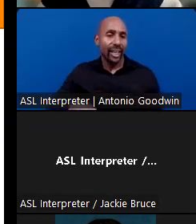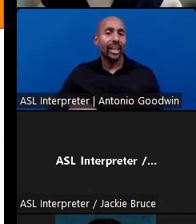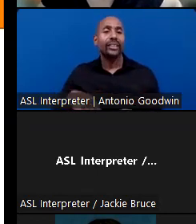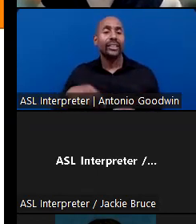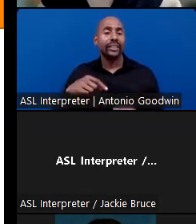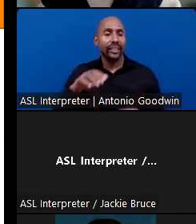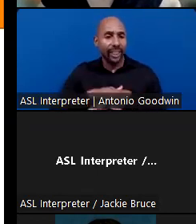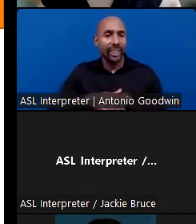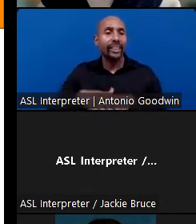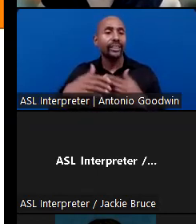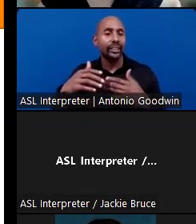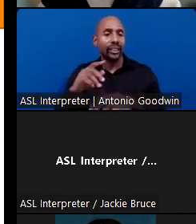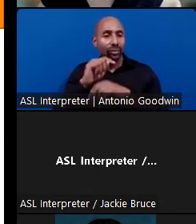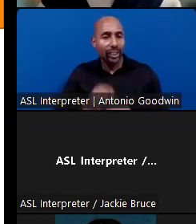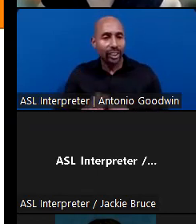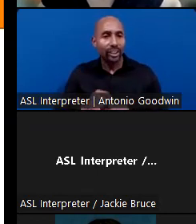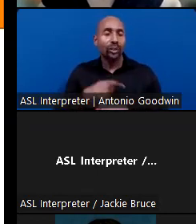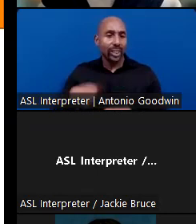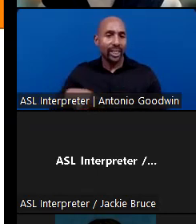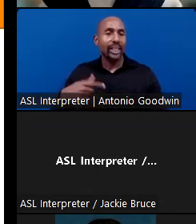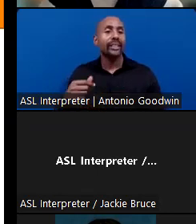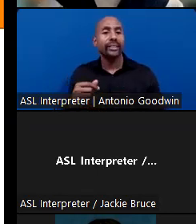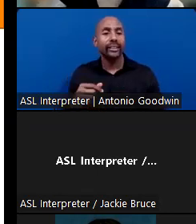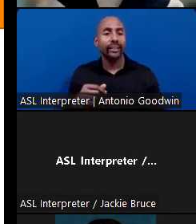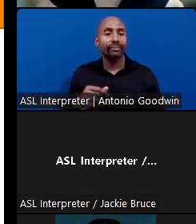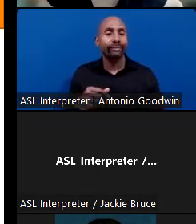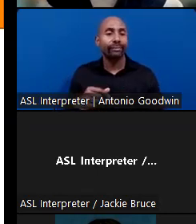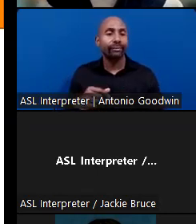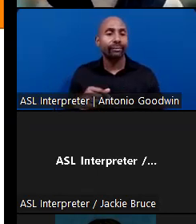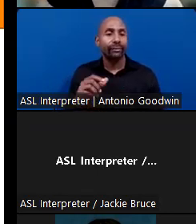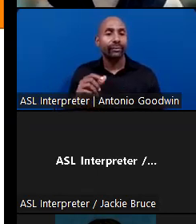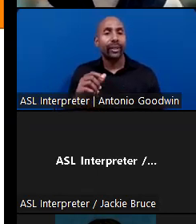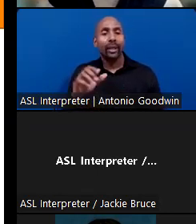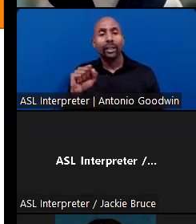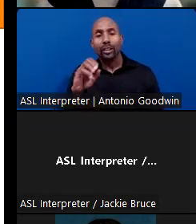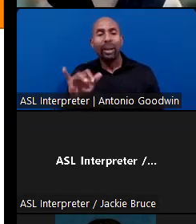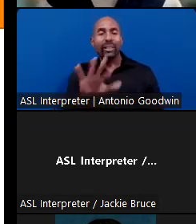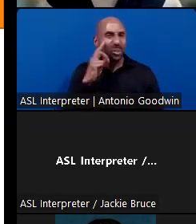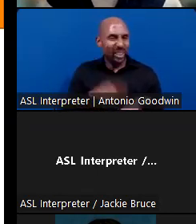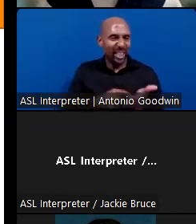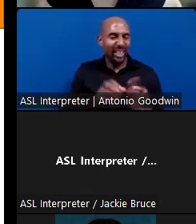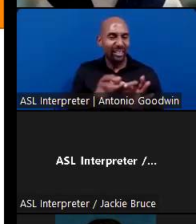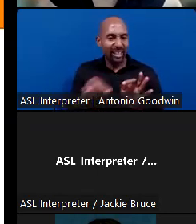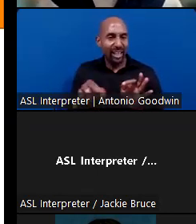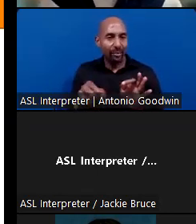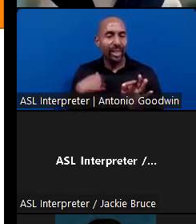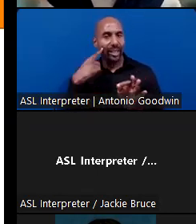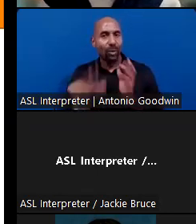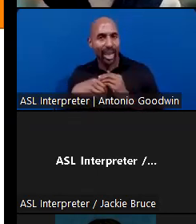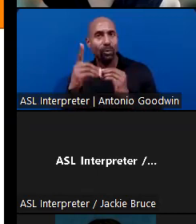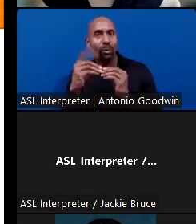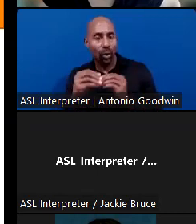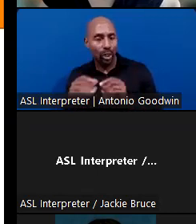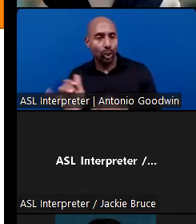Somali, Spanish, and Vietnamese. I'm assuming we will be adding languages to that as well. So